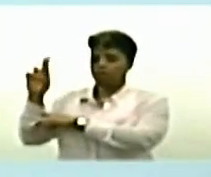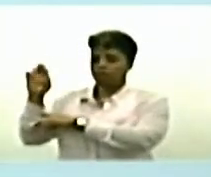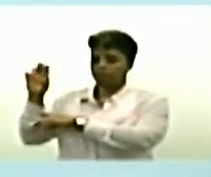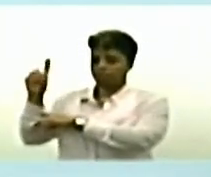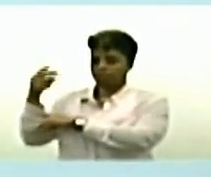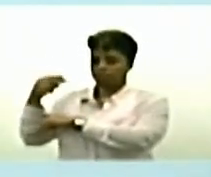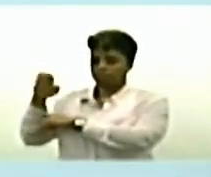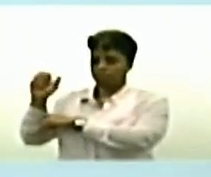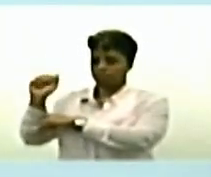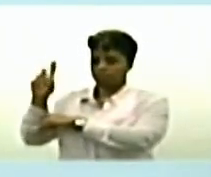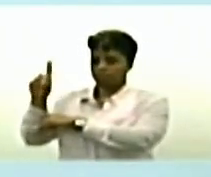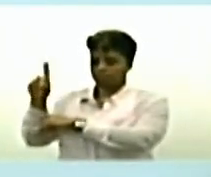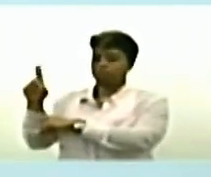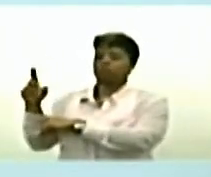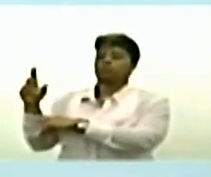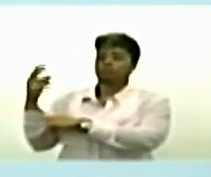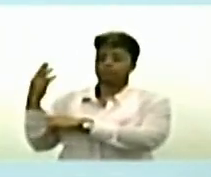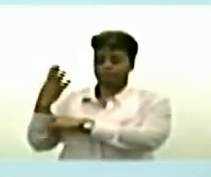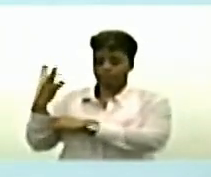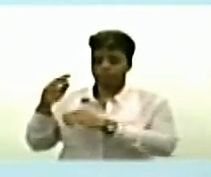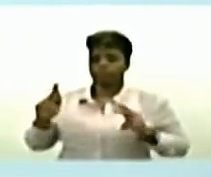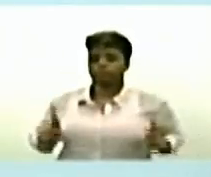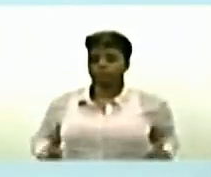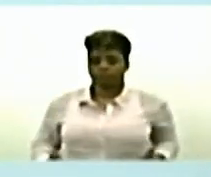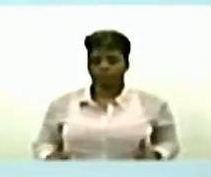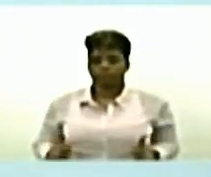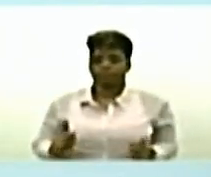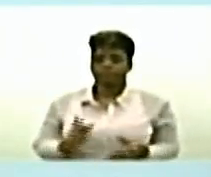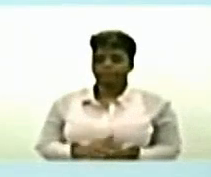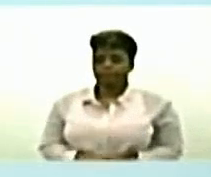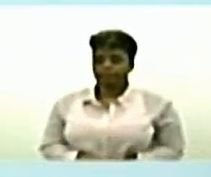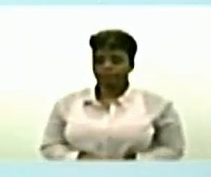under the chairmanship of the President.